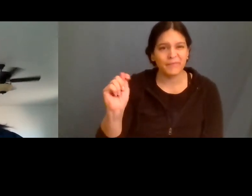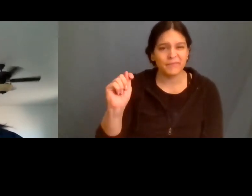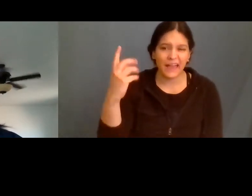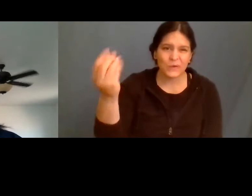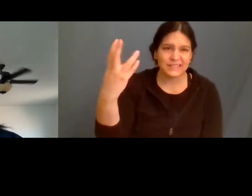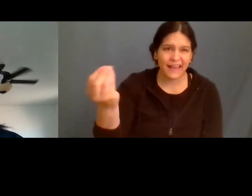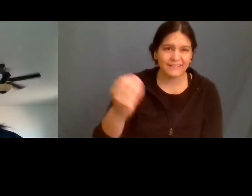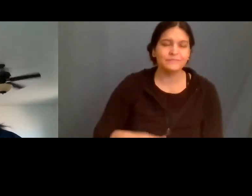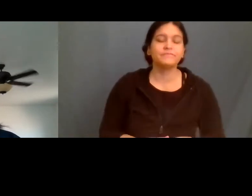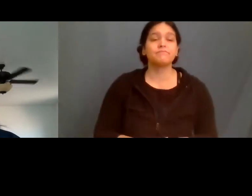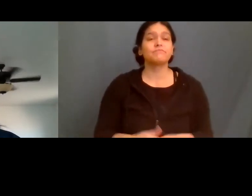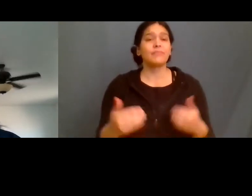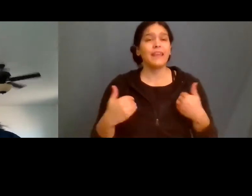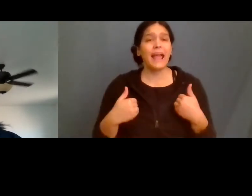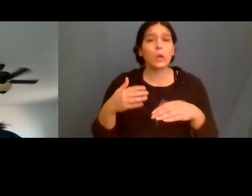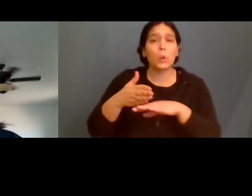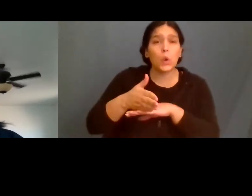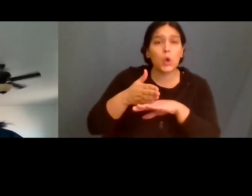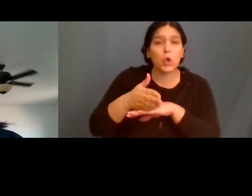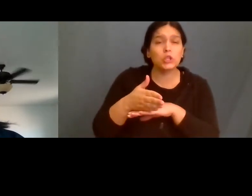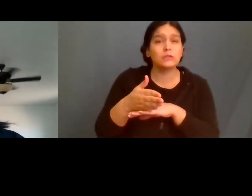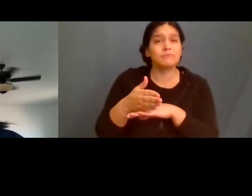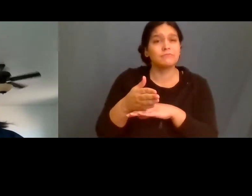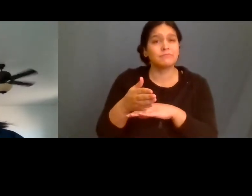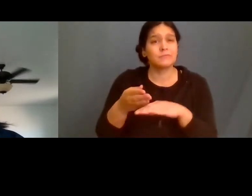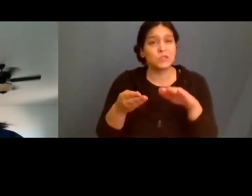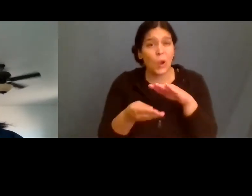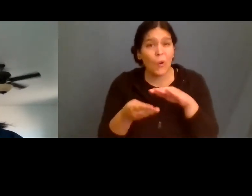We had a wood stove in our school.